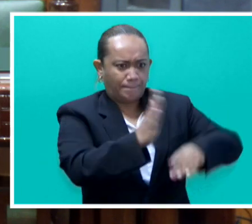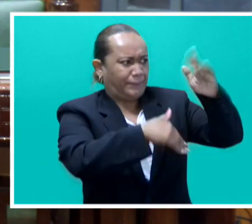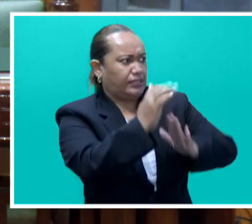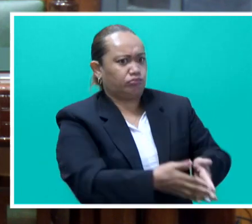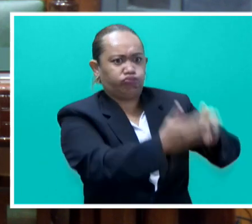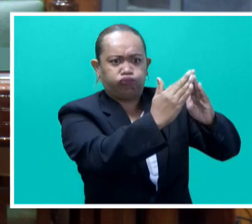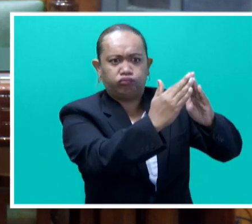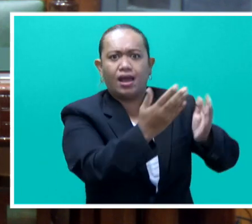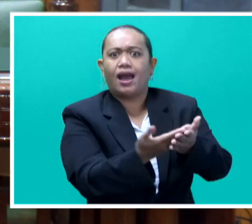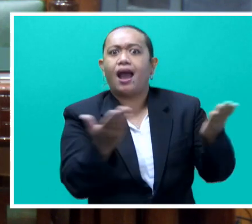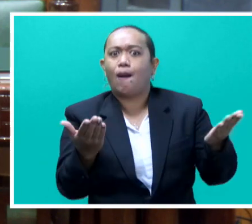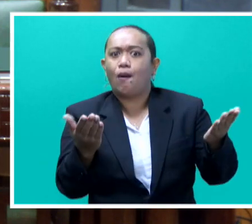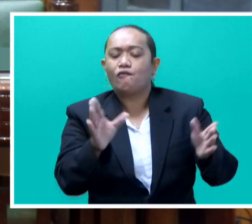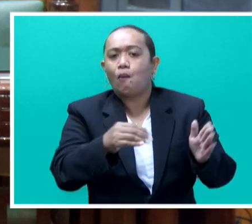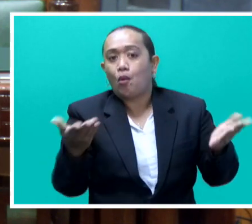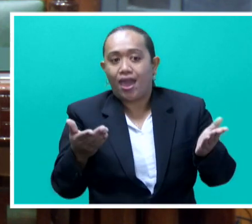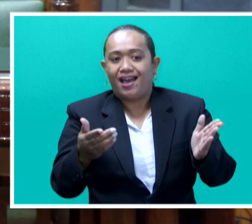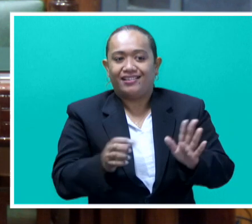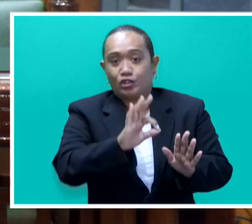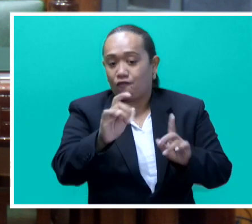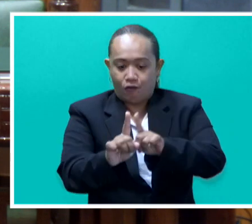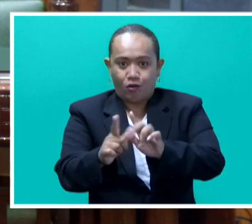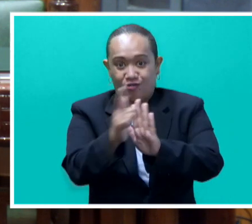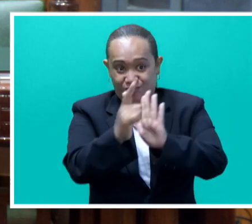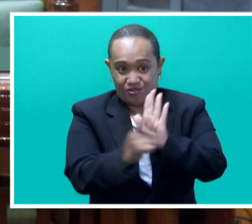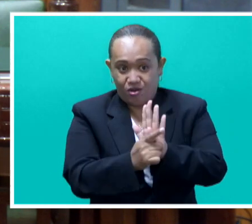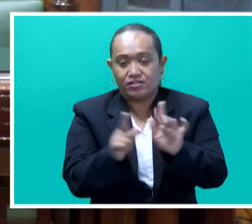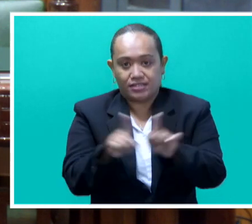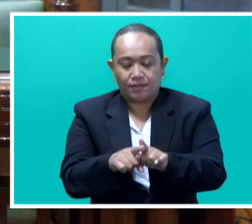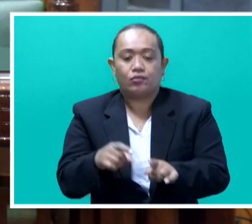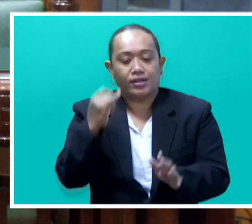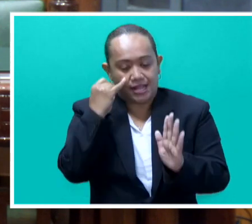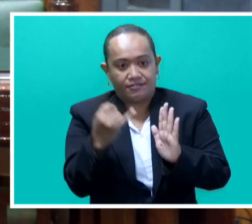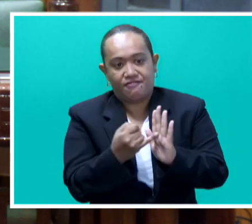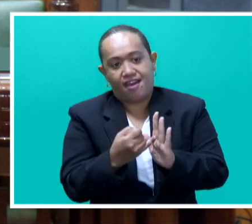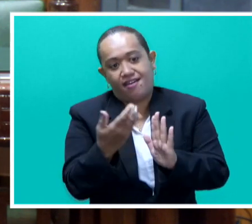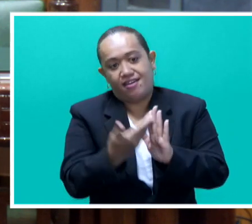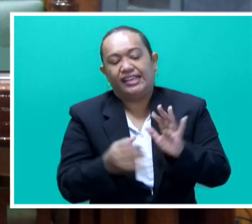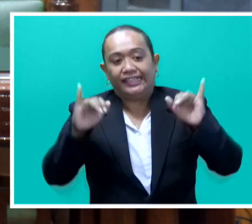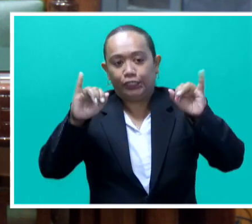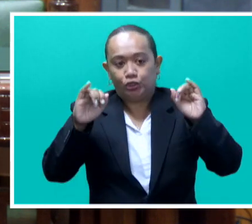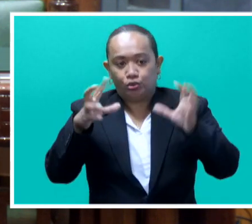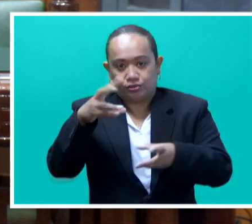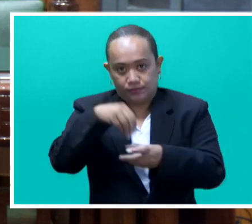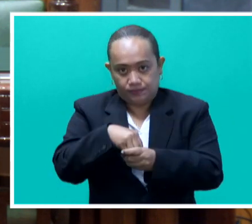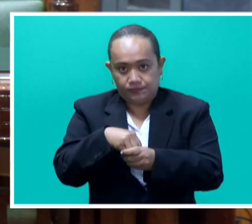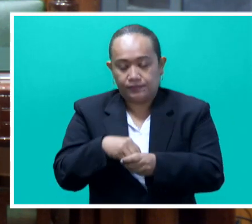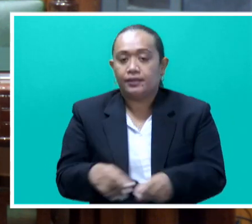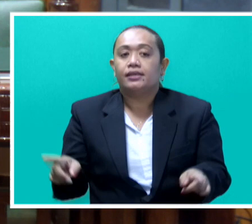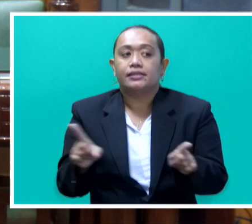area that was identified by the stakeholders. Mr. Speaker, sir, it is